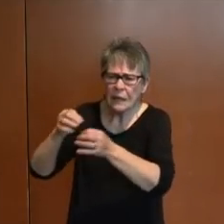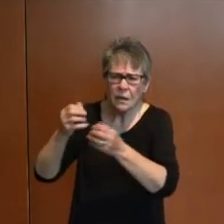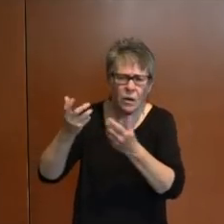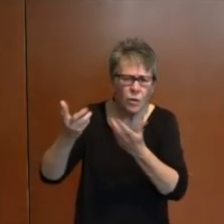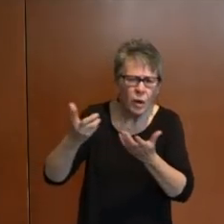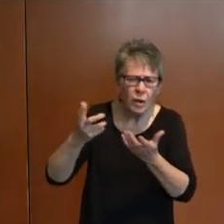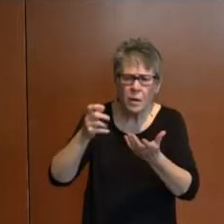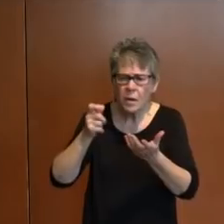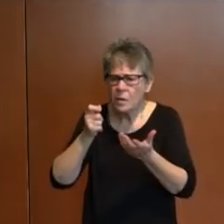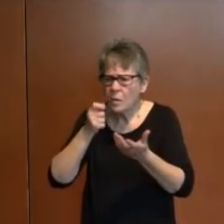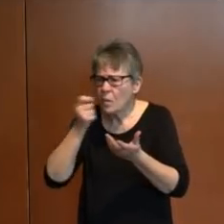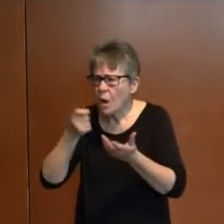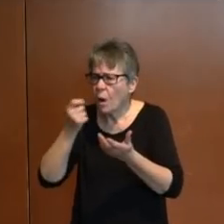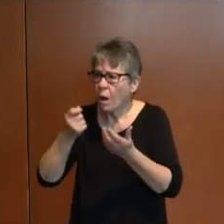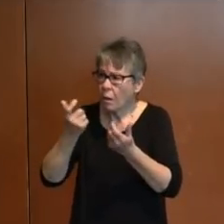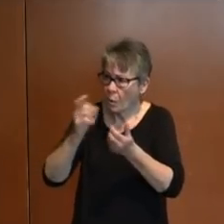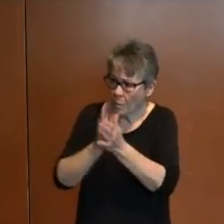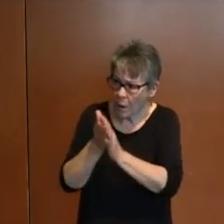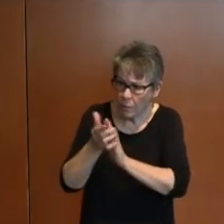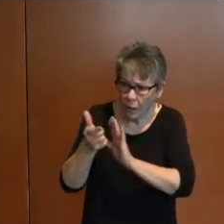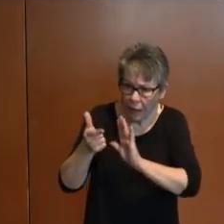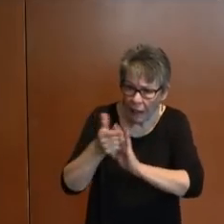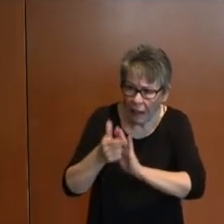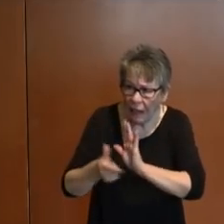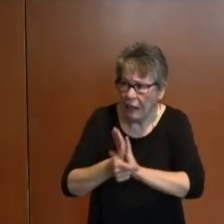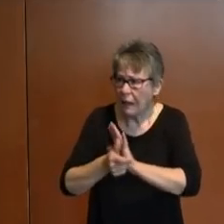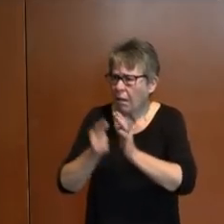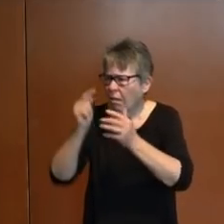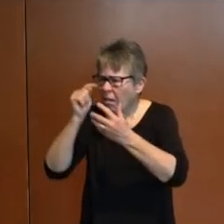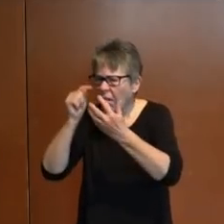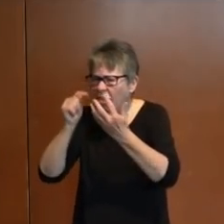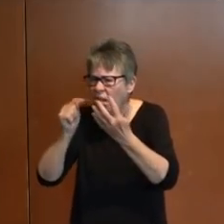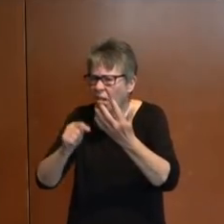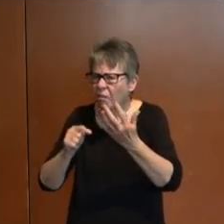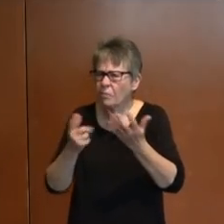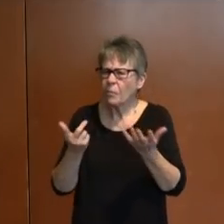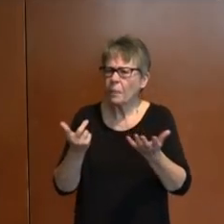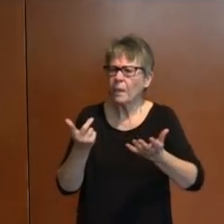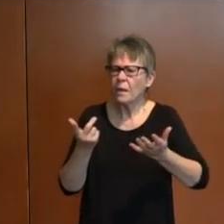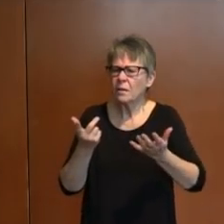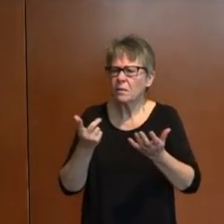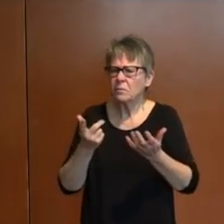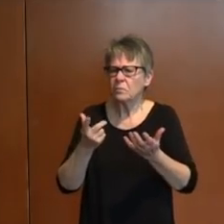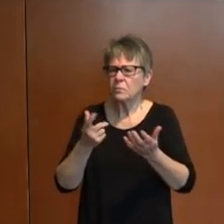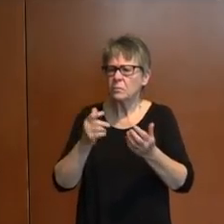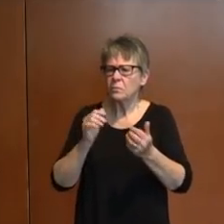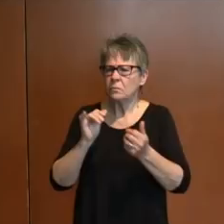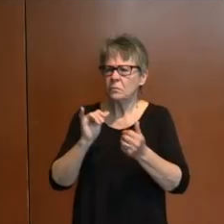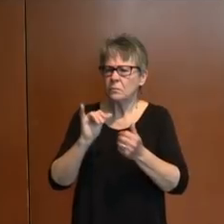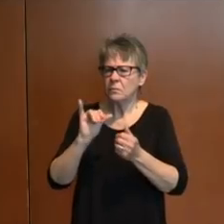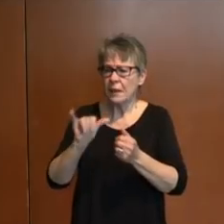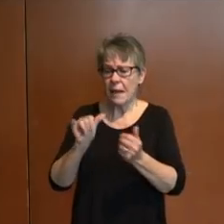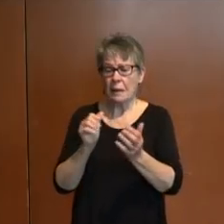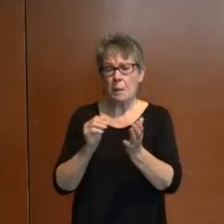marijuana legalization in the short term? And then finally, on the millionaire's tax, do you think that it's more important for